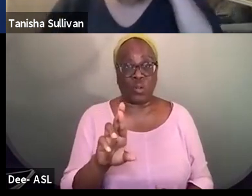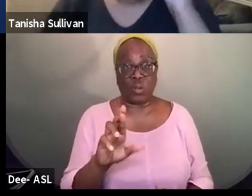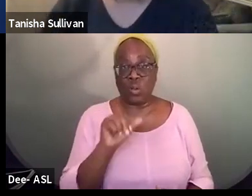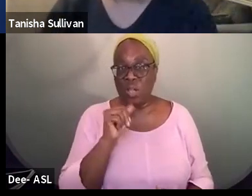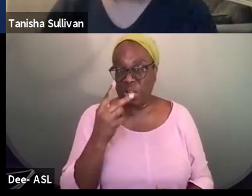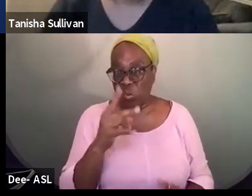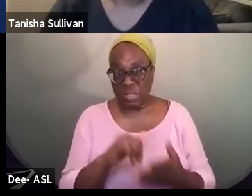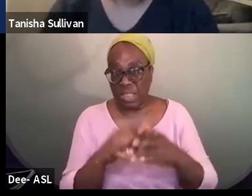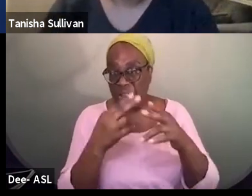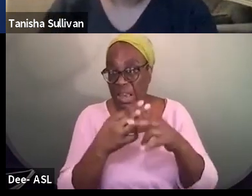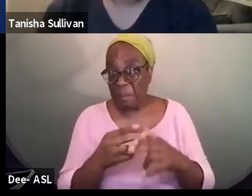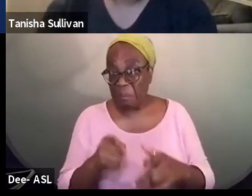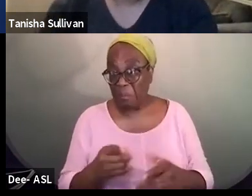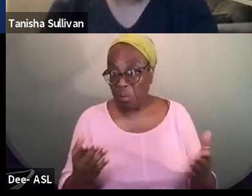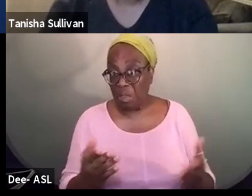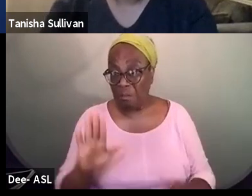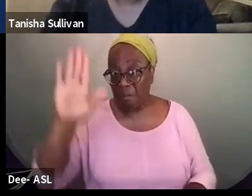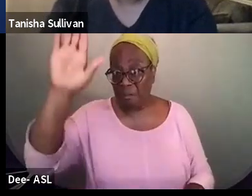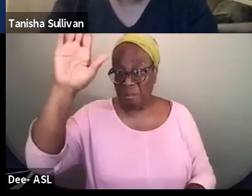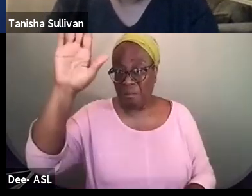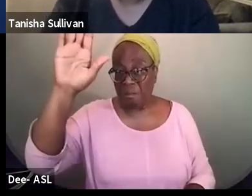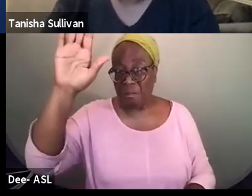Pfeiffer, if you're there, please raise your hand.